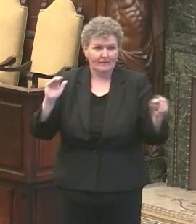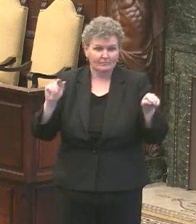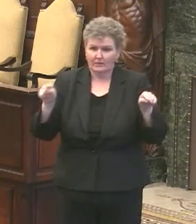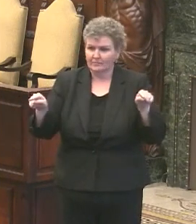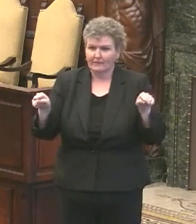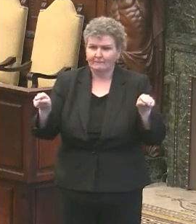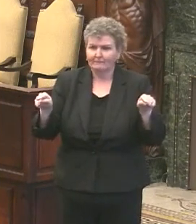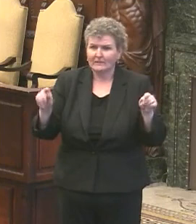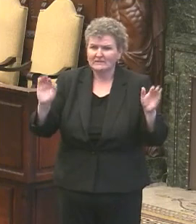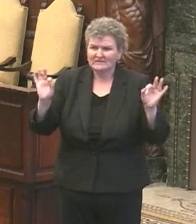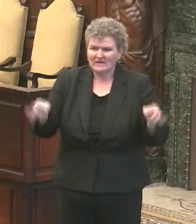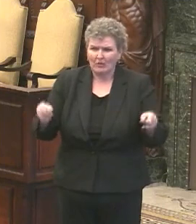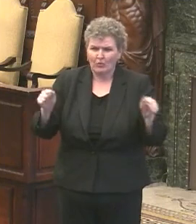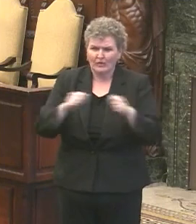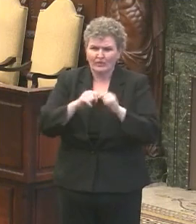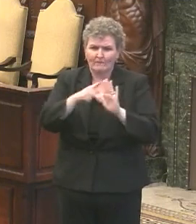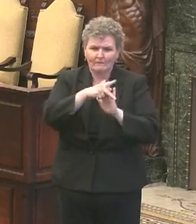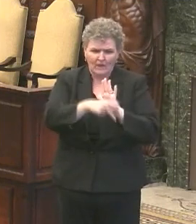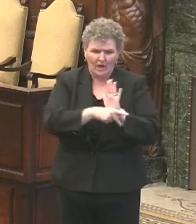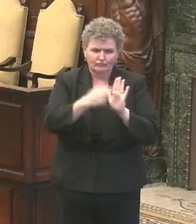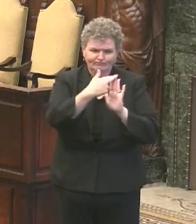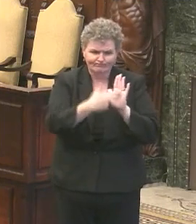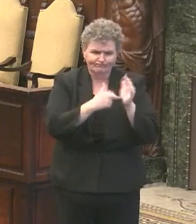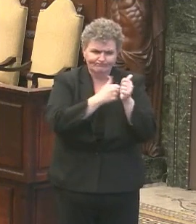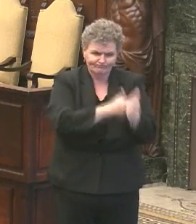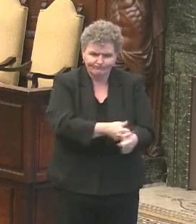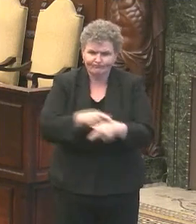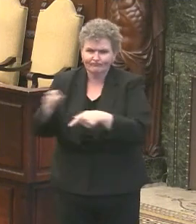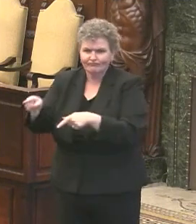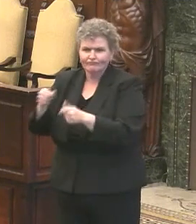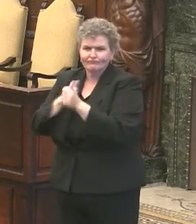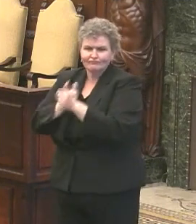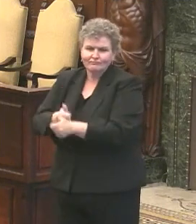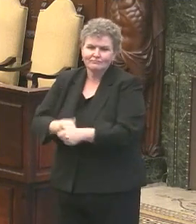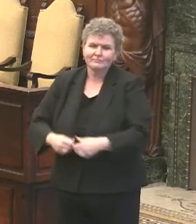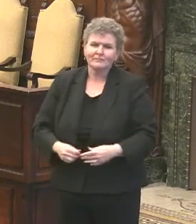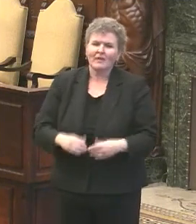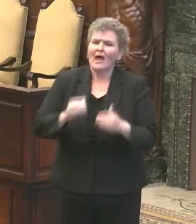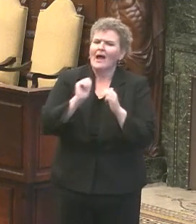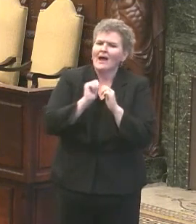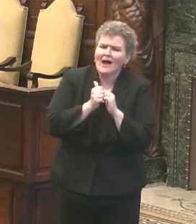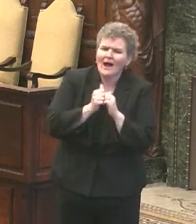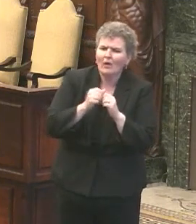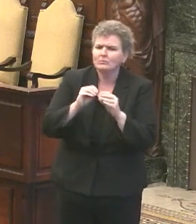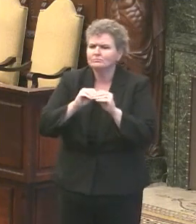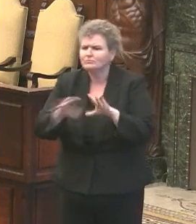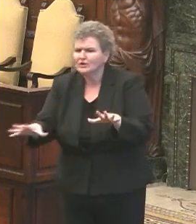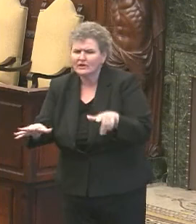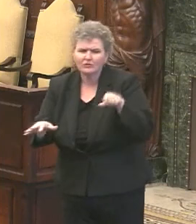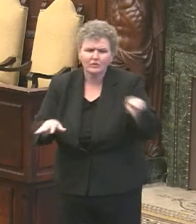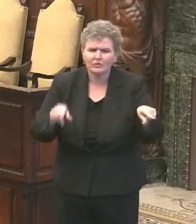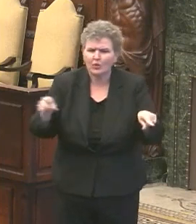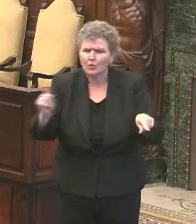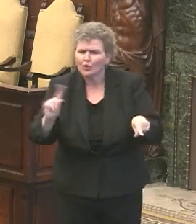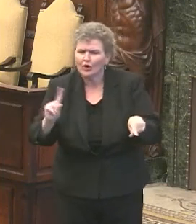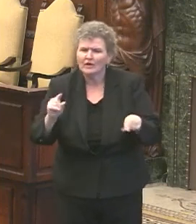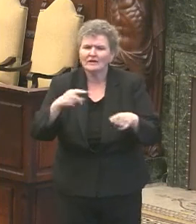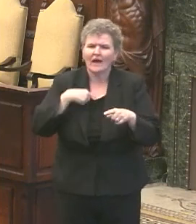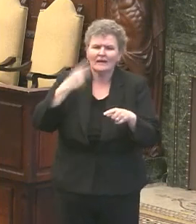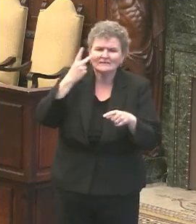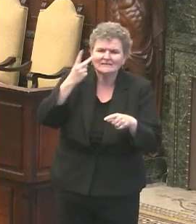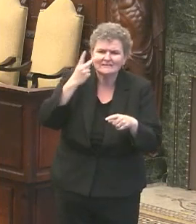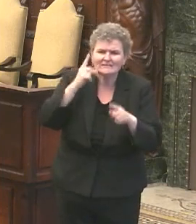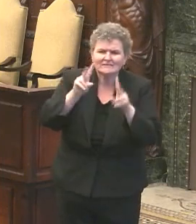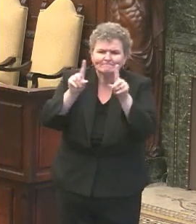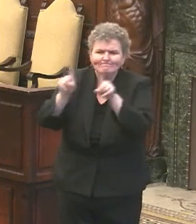So that's where we are with the epidemic. What do we know about where and how the virus is spreading in the city right now? Well, here's what we're learning from our case interviews that are done as